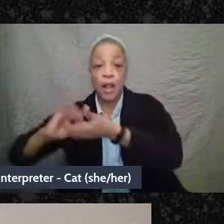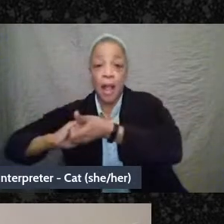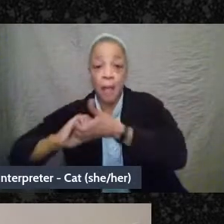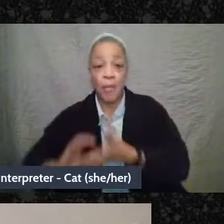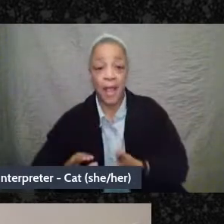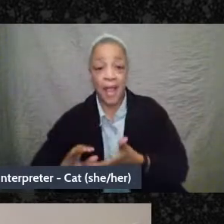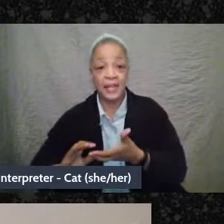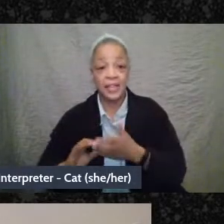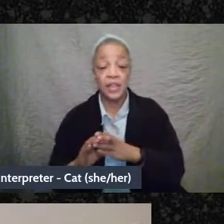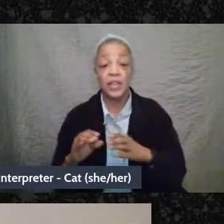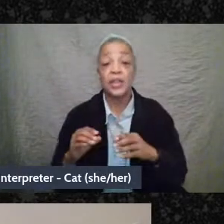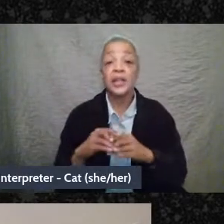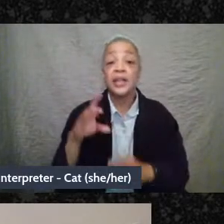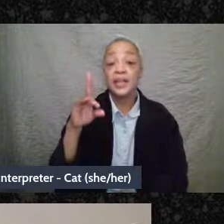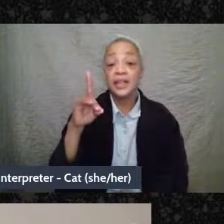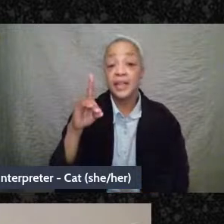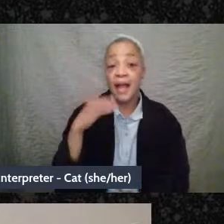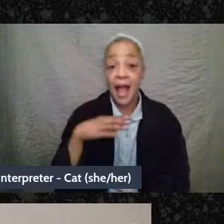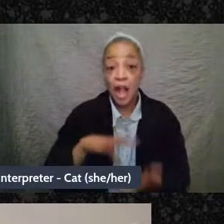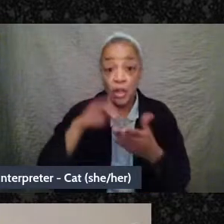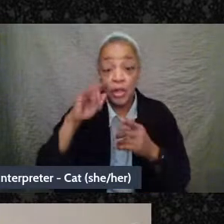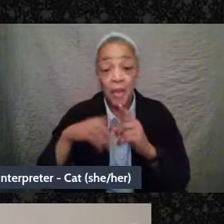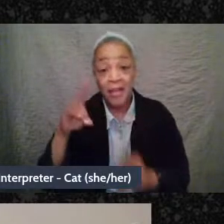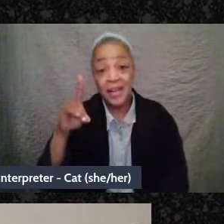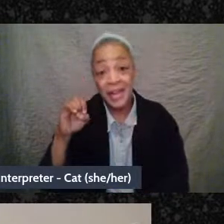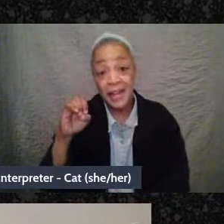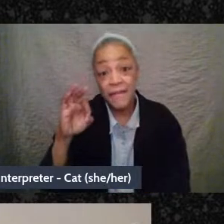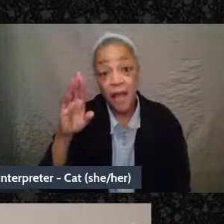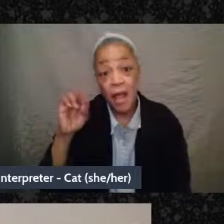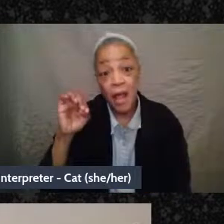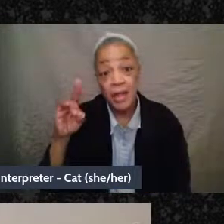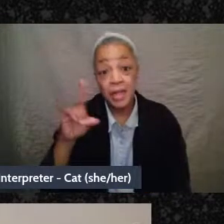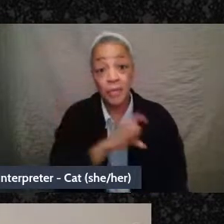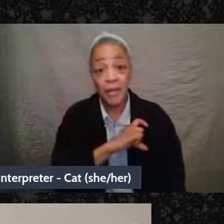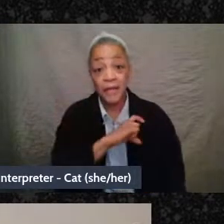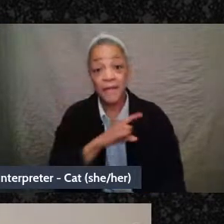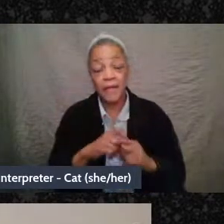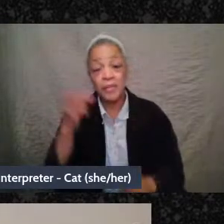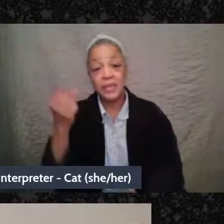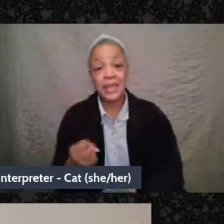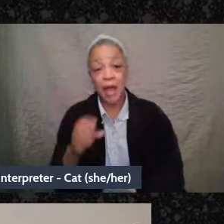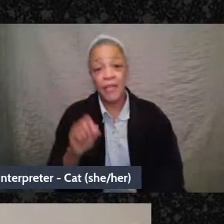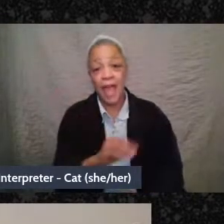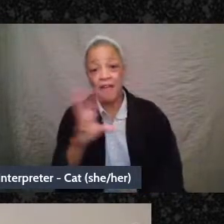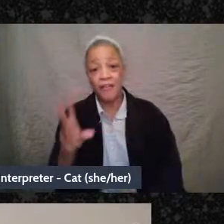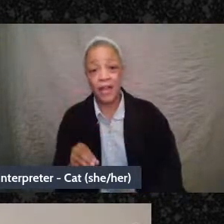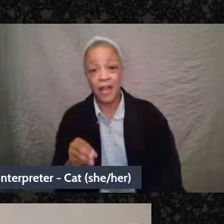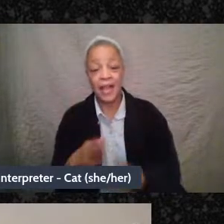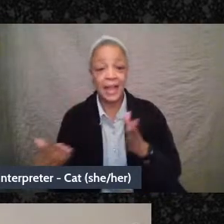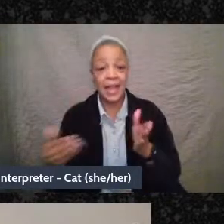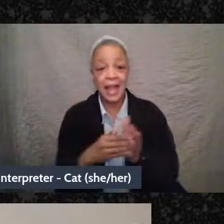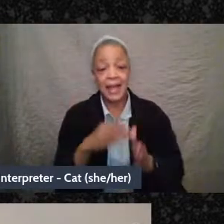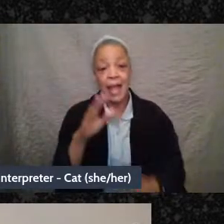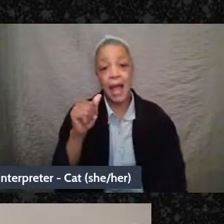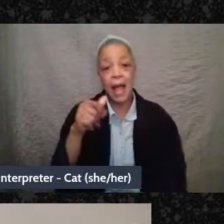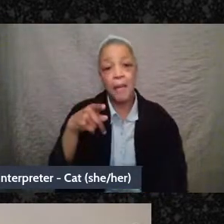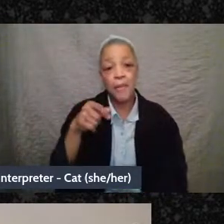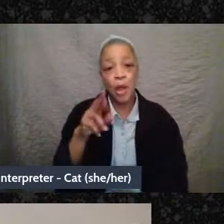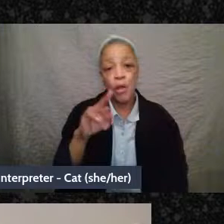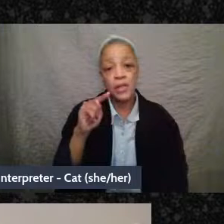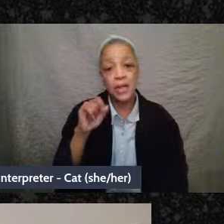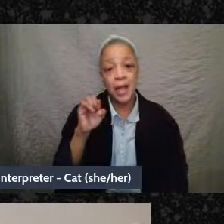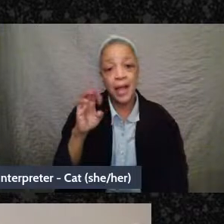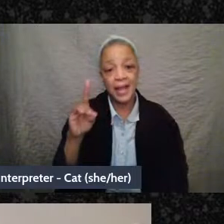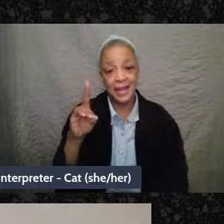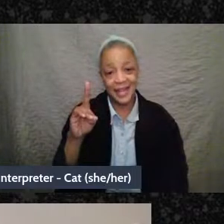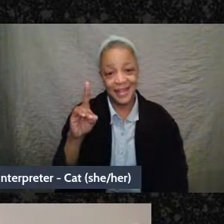to defund, I learned about movements to defund police from South African anti-apartheid organizers. That was the first defund movement I